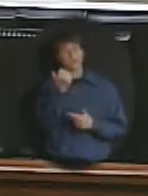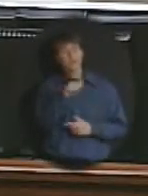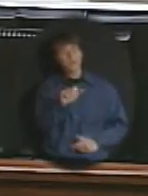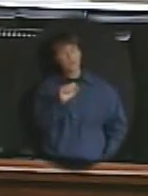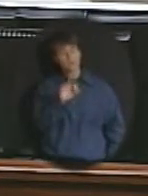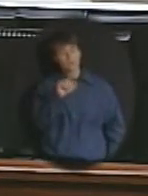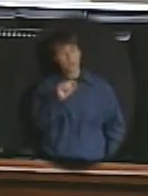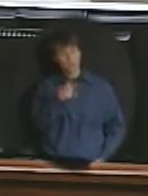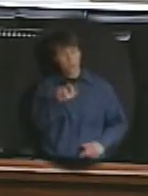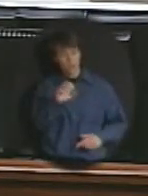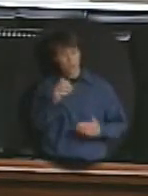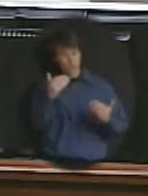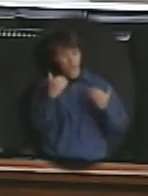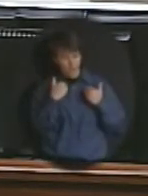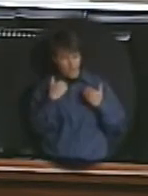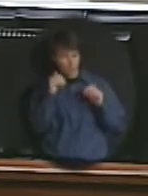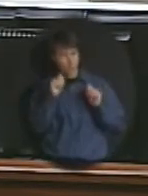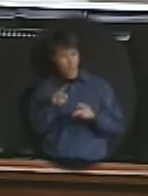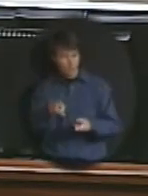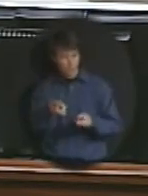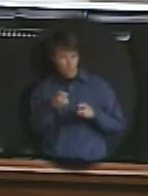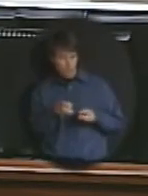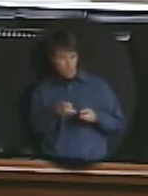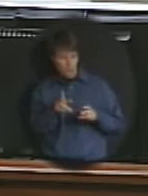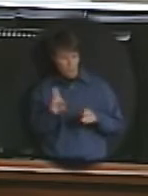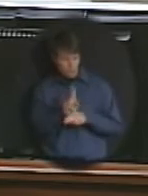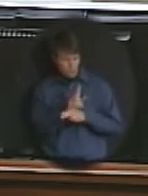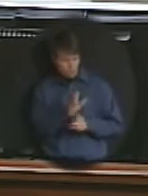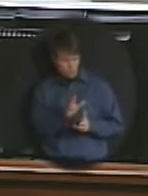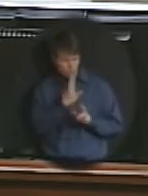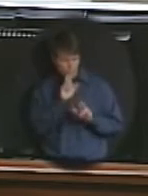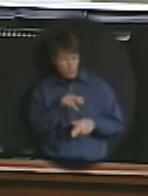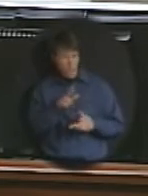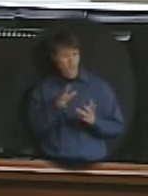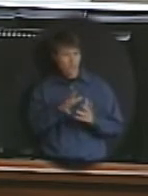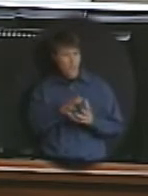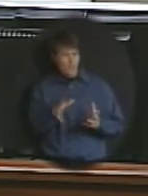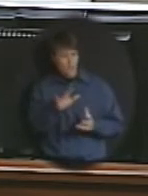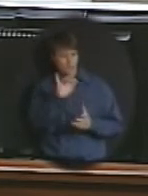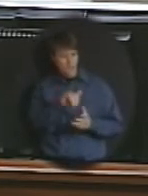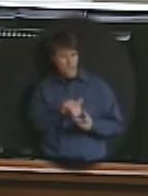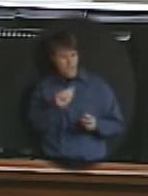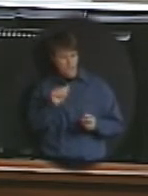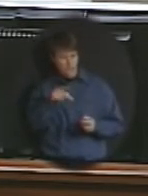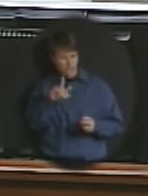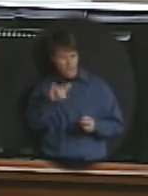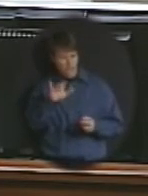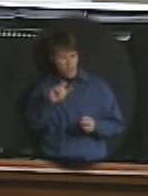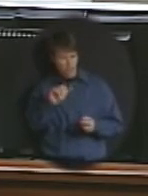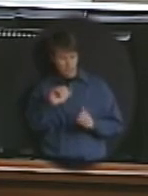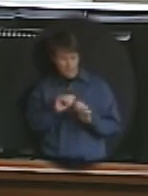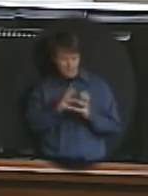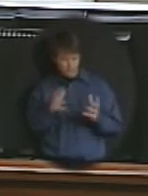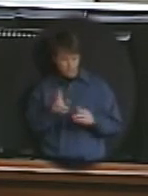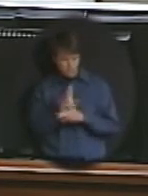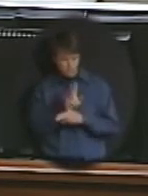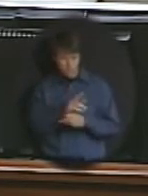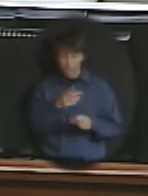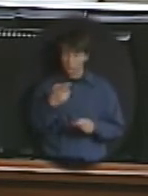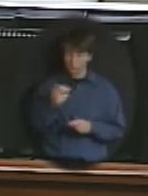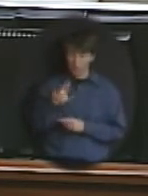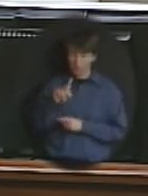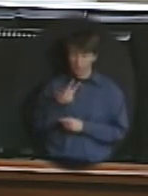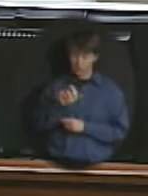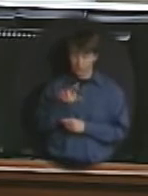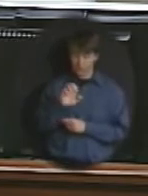we have, we can pull usage reports on how much that application is being used. On the hardware side, it's really whether that